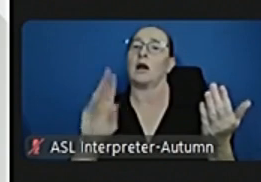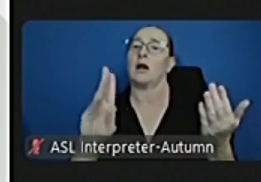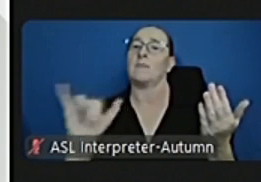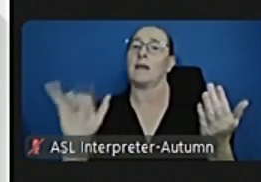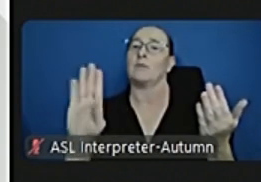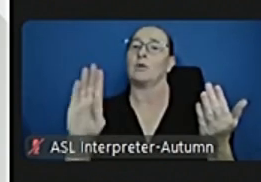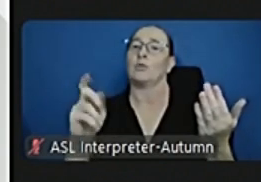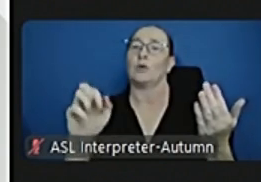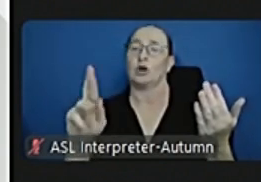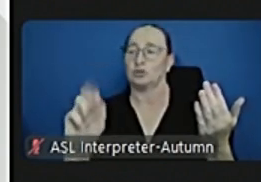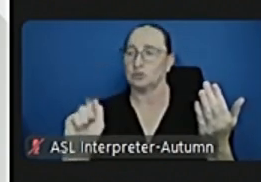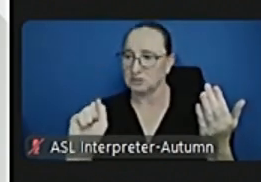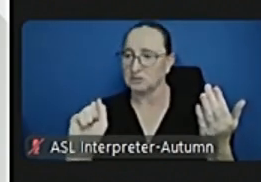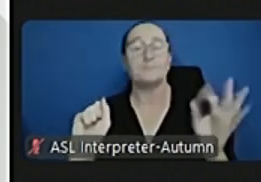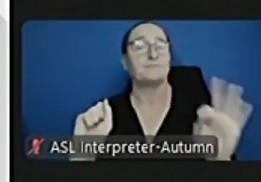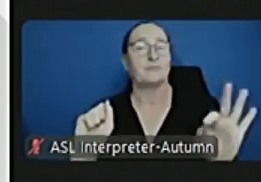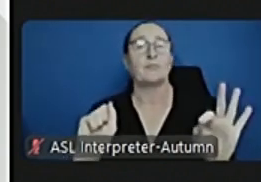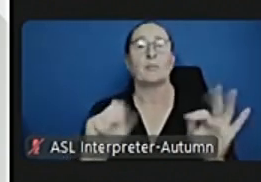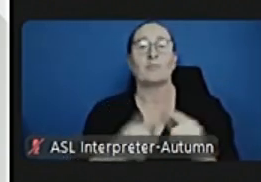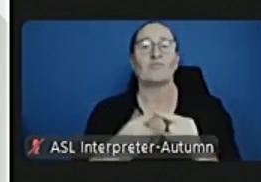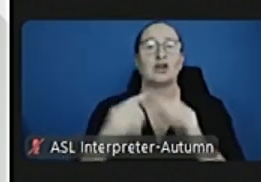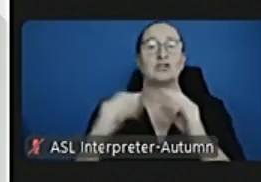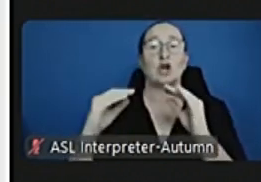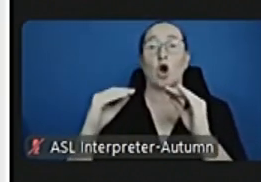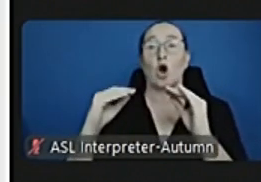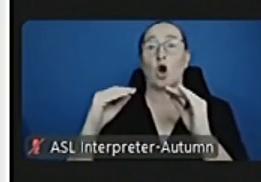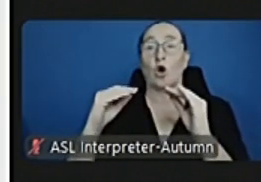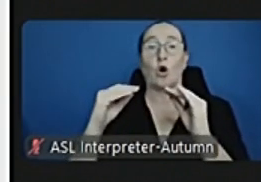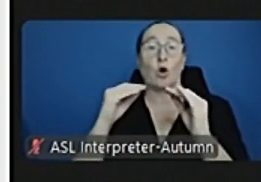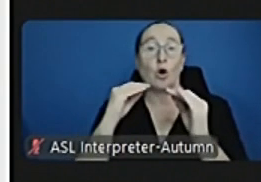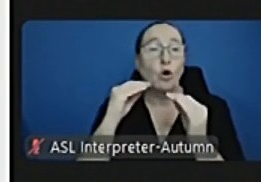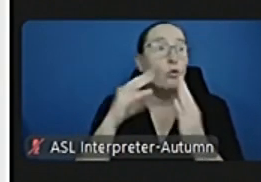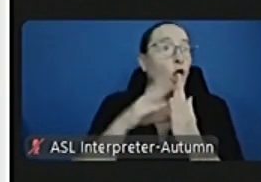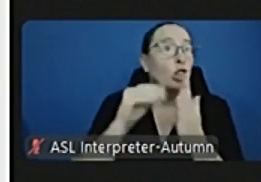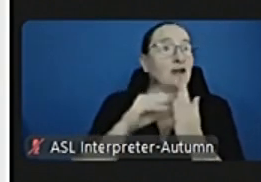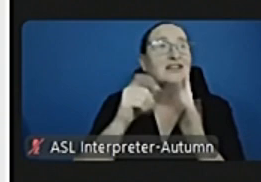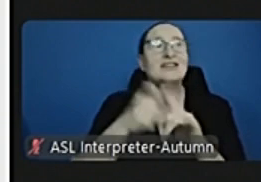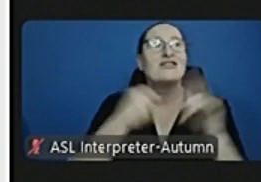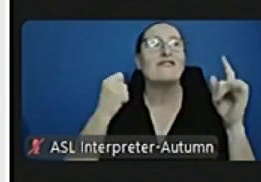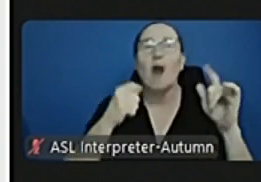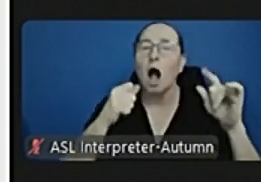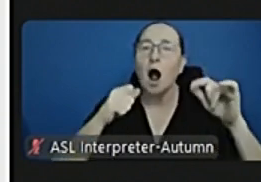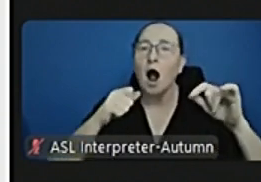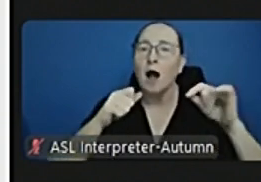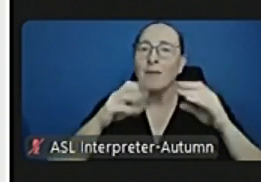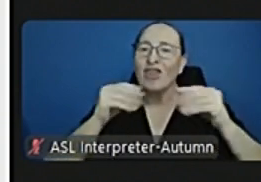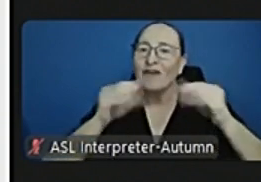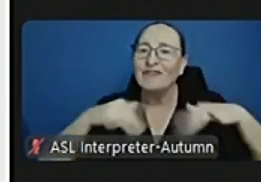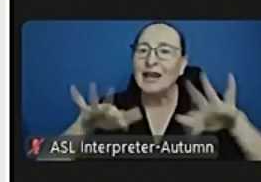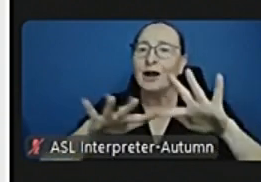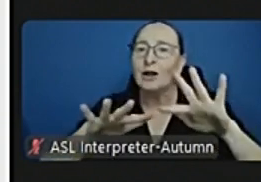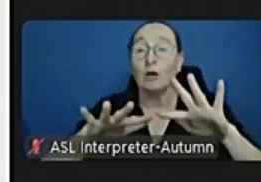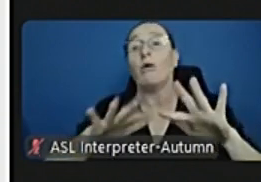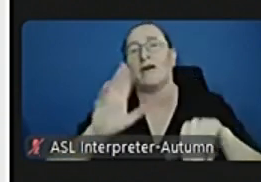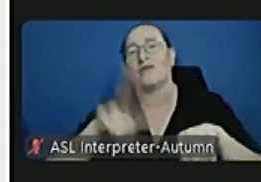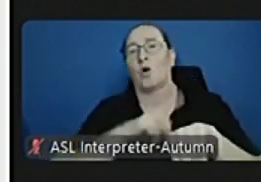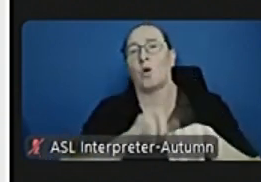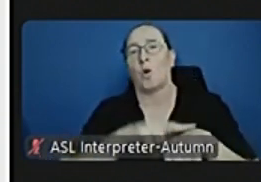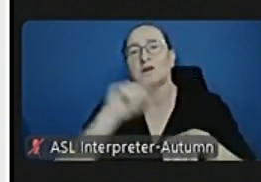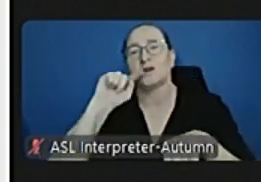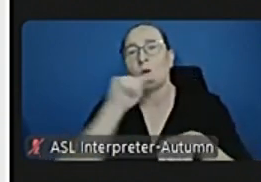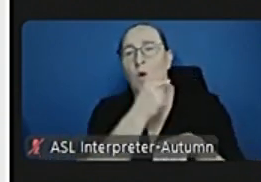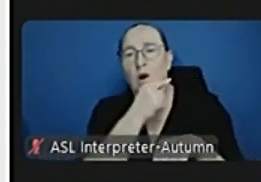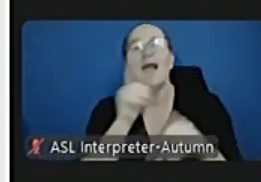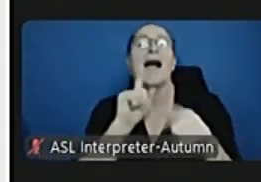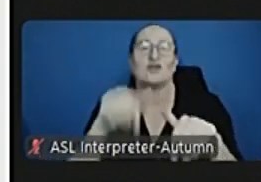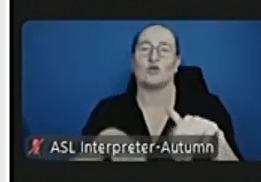Okay, so lessons from the field. You're wondering, what kind of field would this be? Of course, the cornfield. I grew up in rural